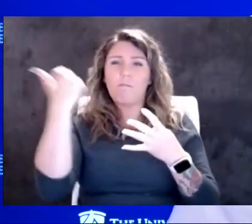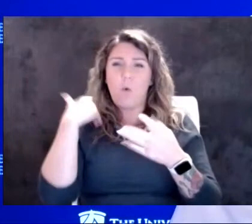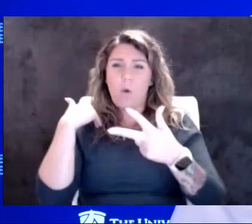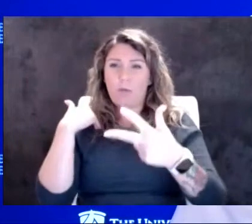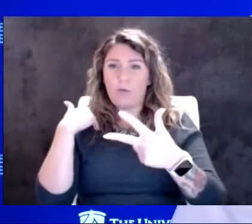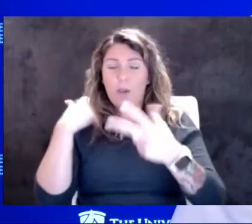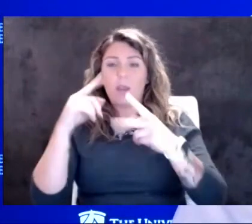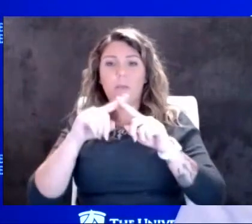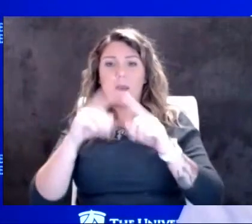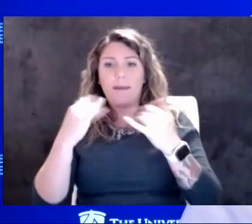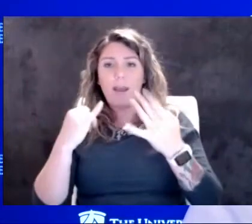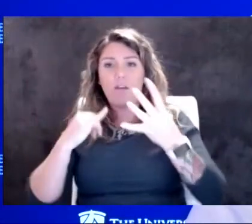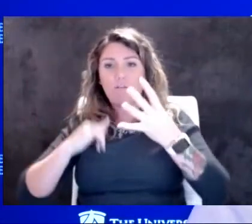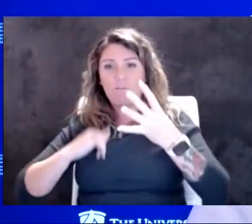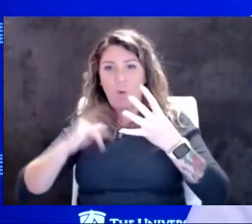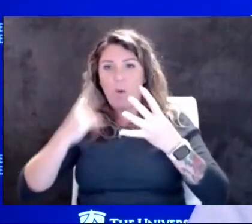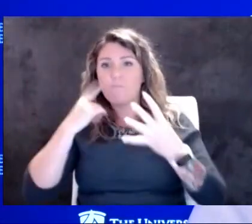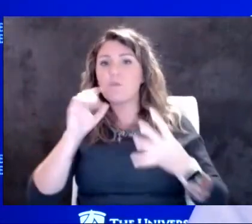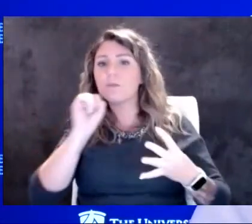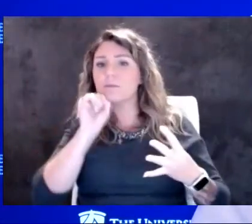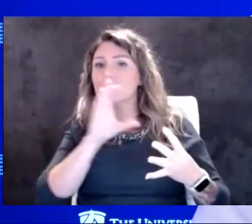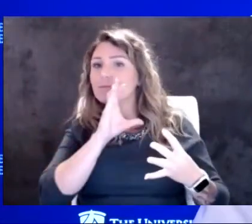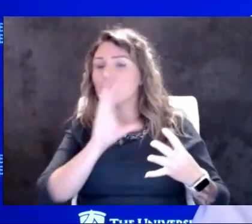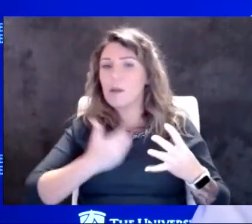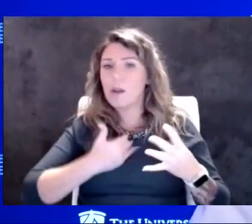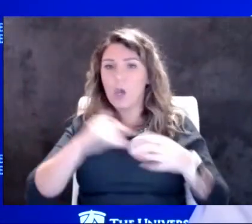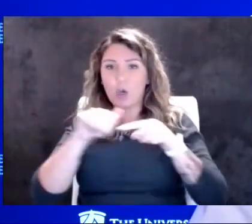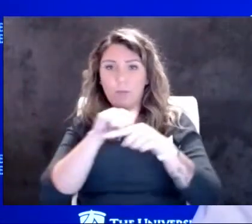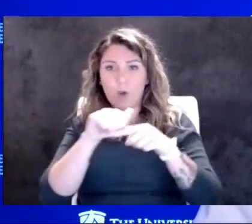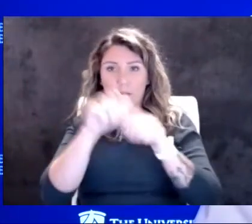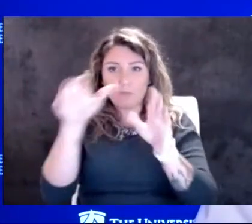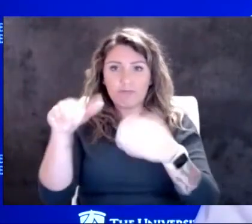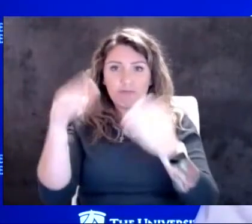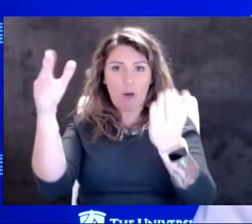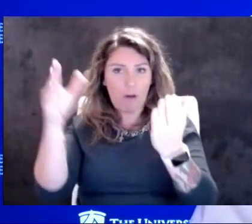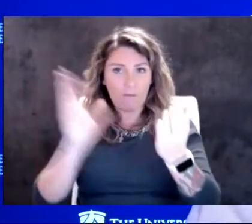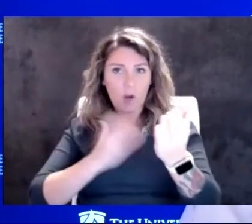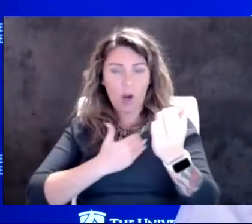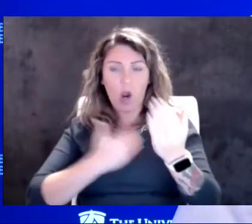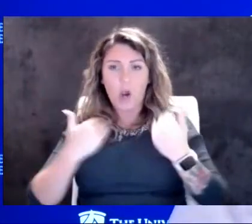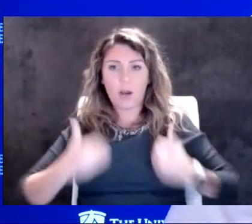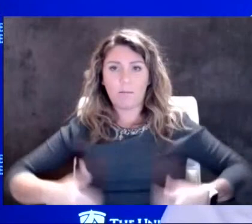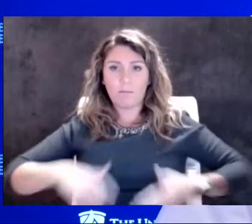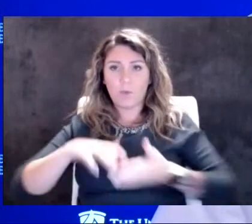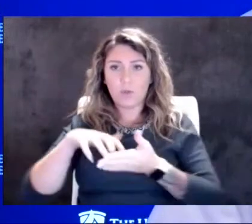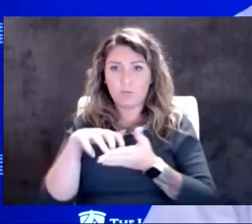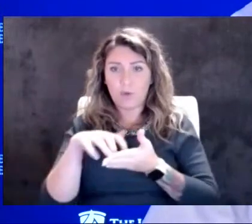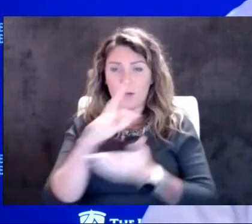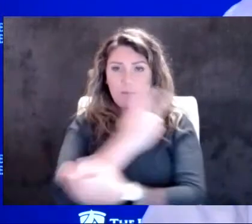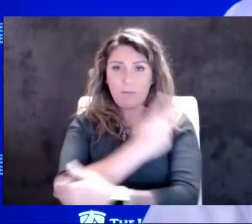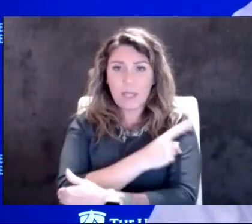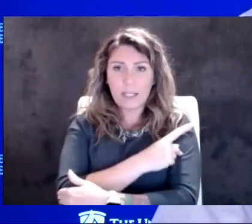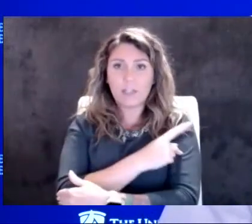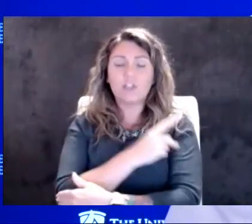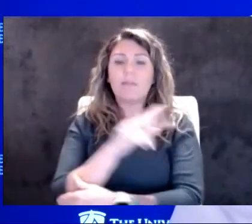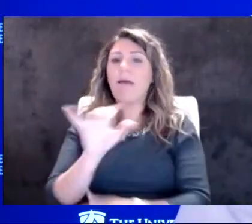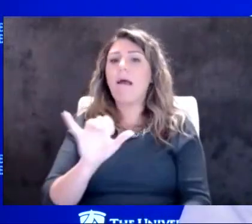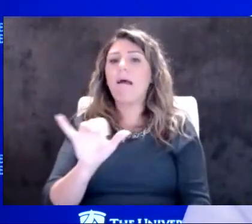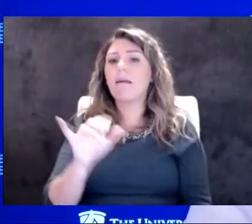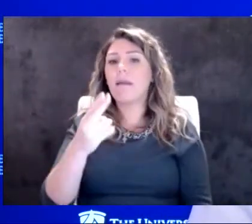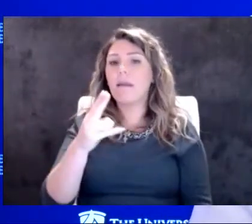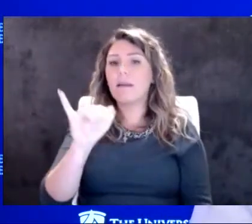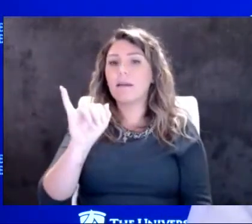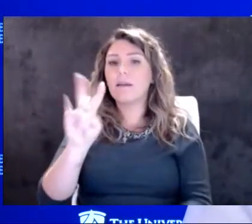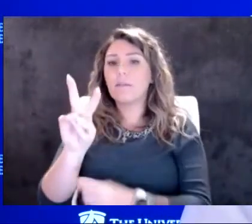So we do in our practice offer it to our immunosuppressed patients, such as HIV or people who have had solid